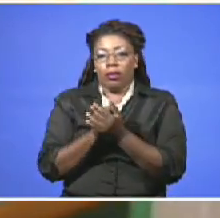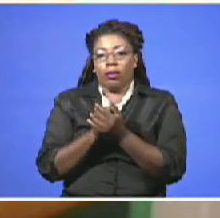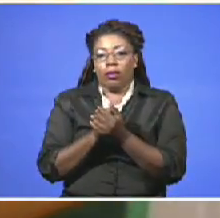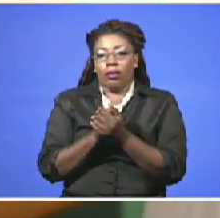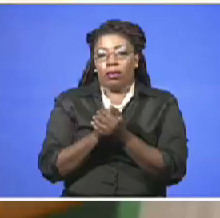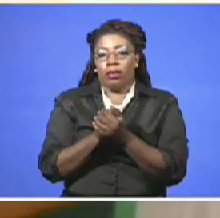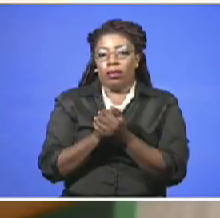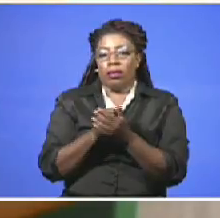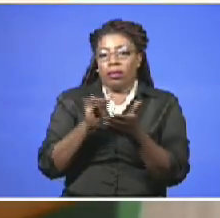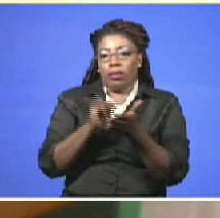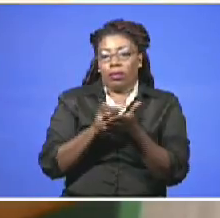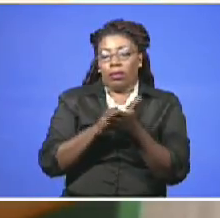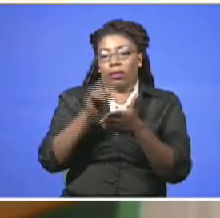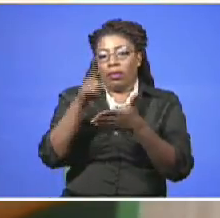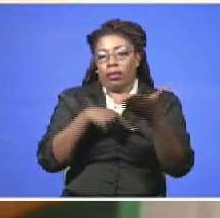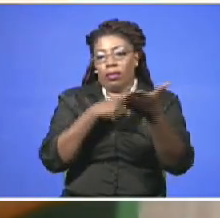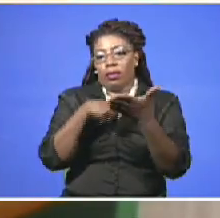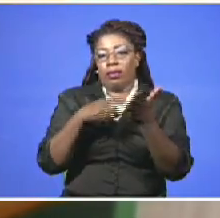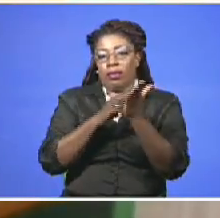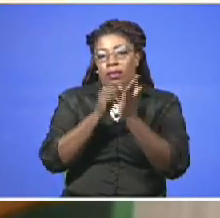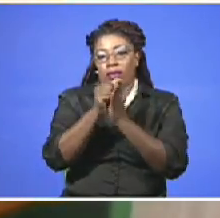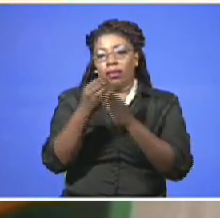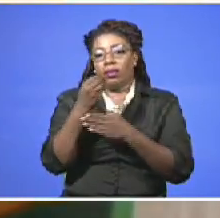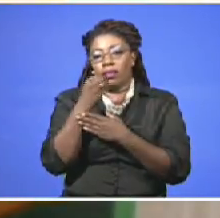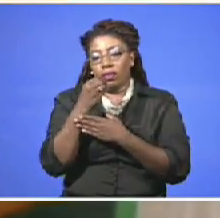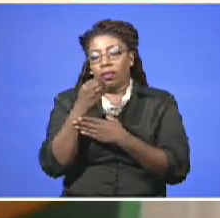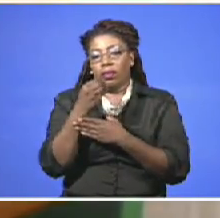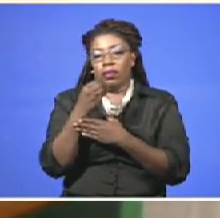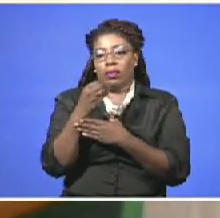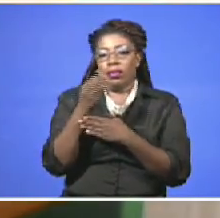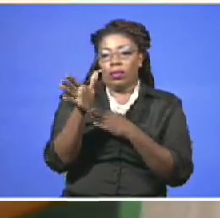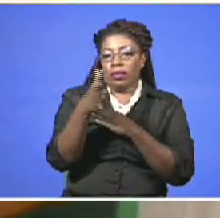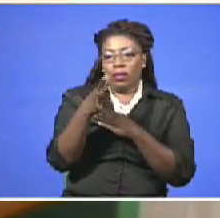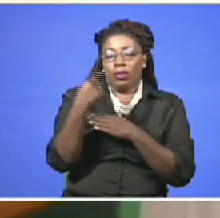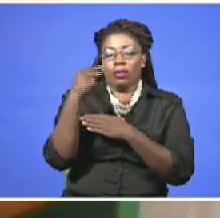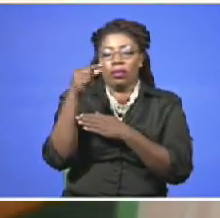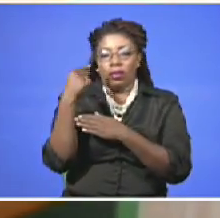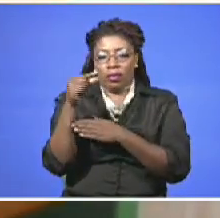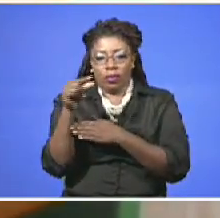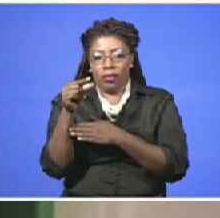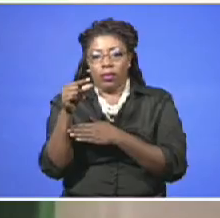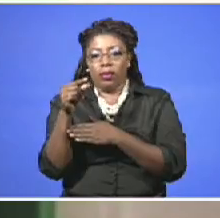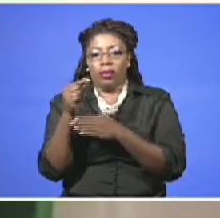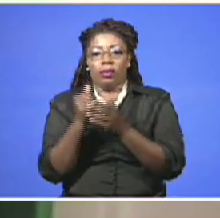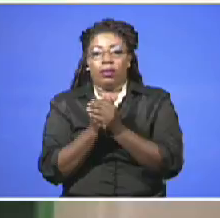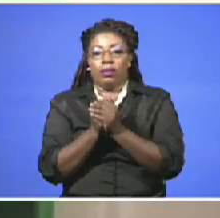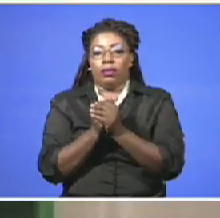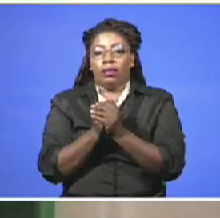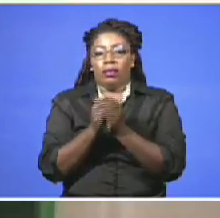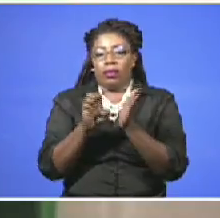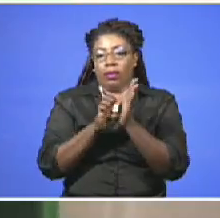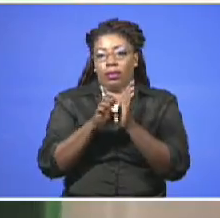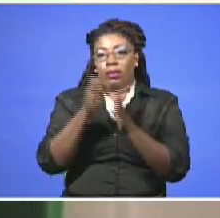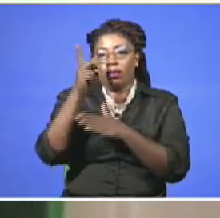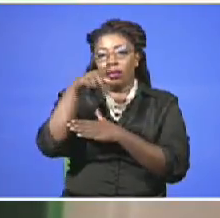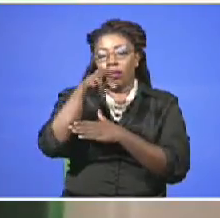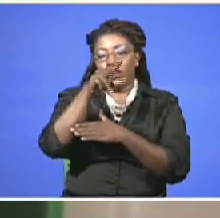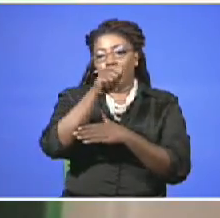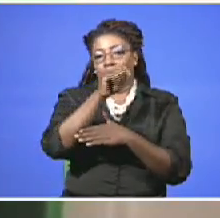considered anti-cancer foods, and then leafy greens, spinach, kale, bok choy. For example, protein